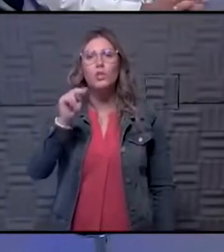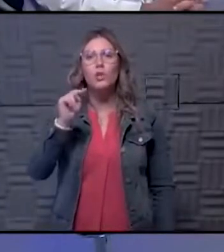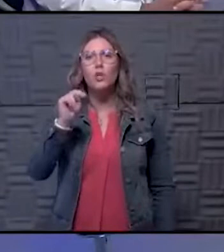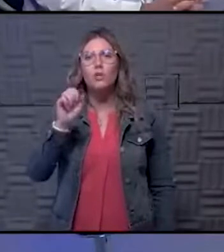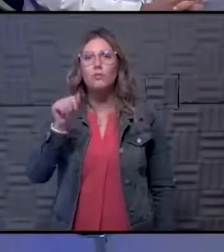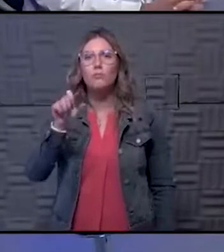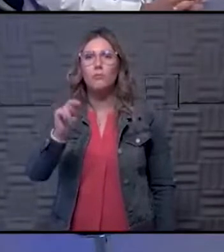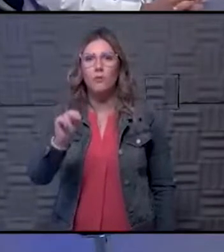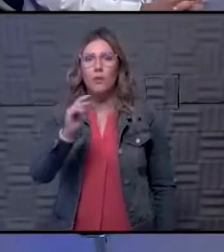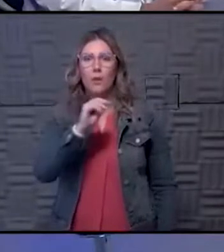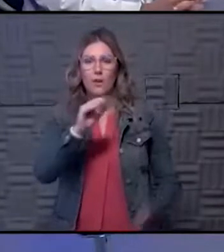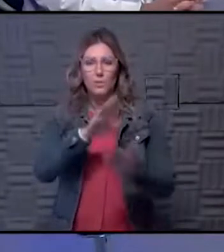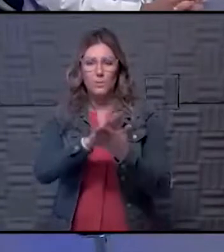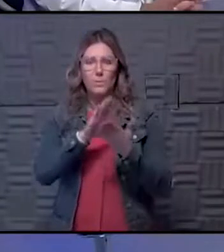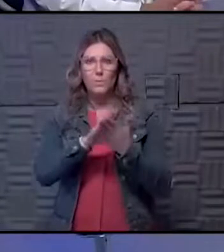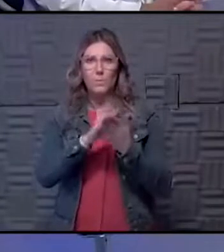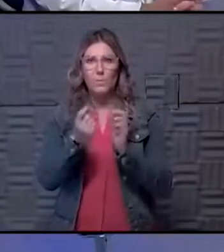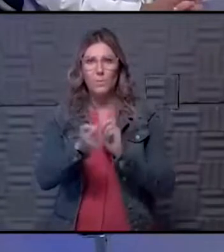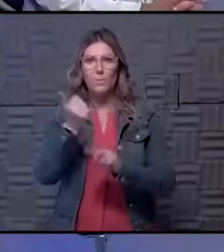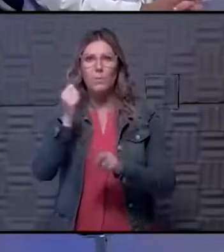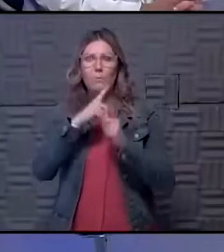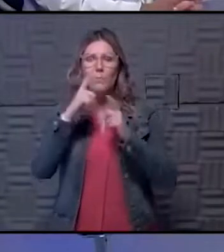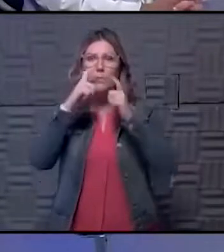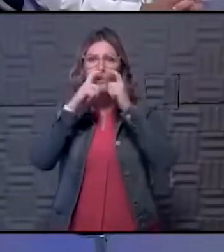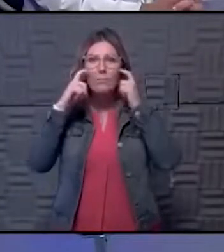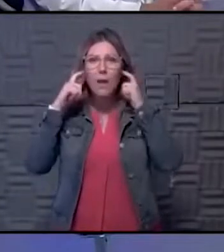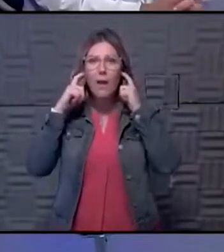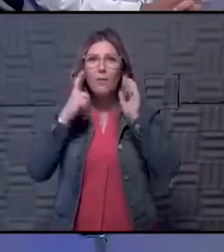mask mandates, what are your thoughts about the safety of children?